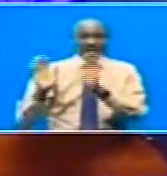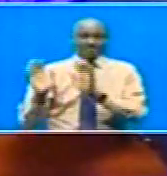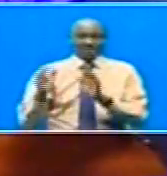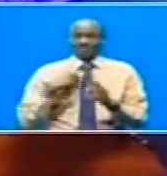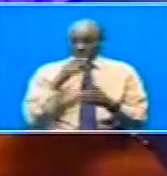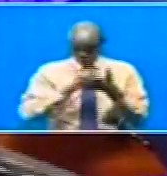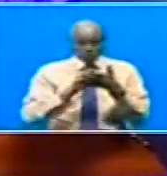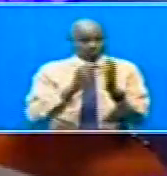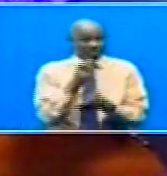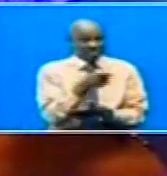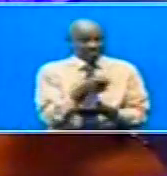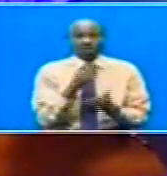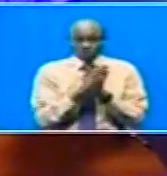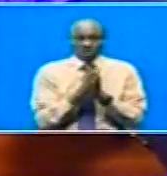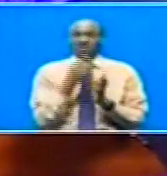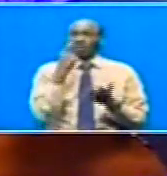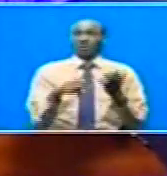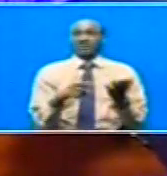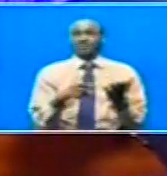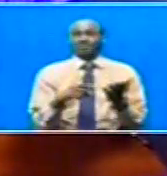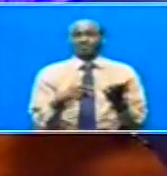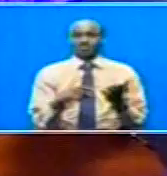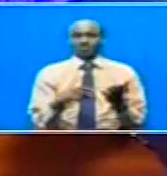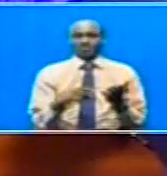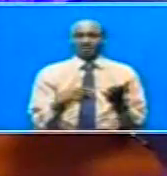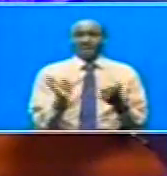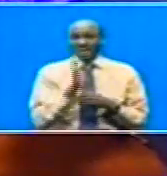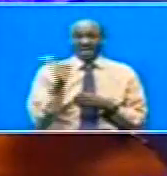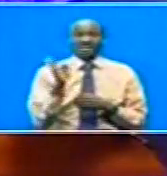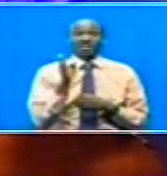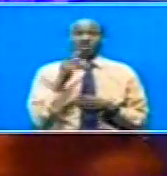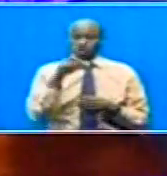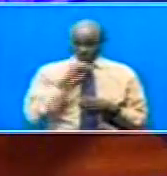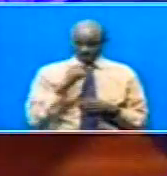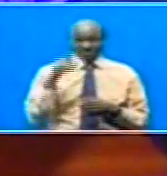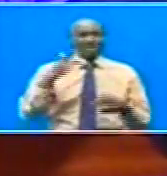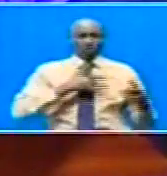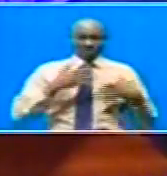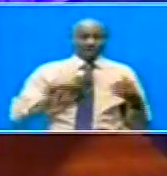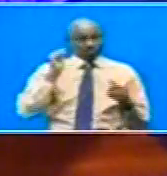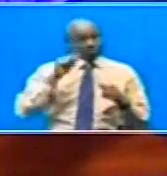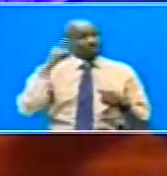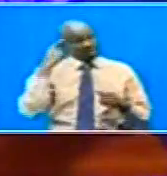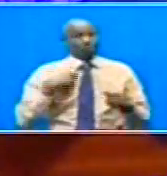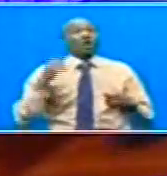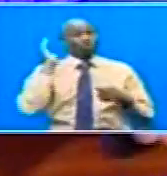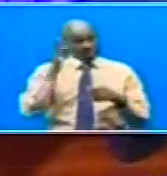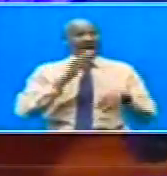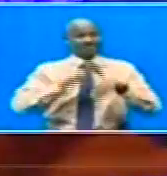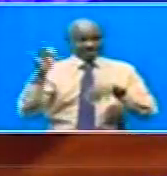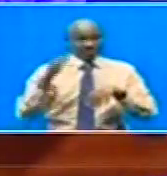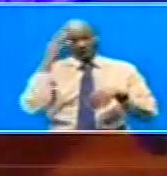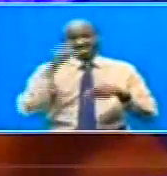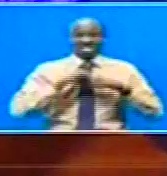this in the book, it was Barack who said to me, and I was concerned that I was going to affect his campaign, you know, because of